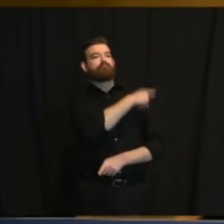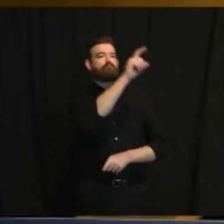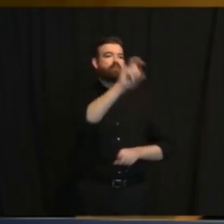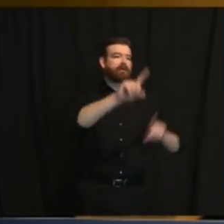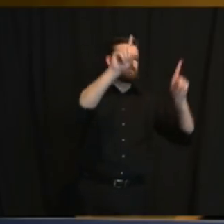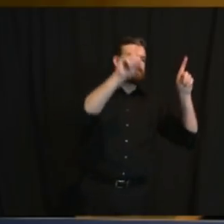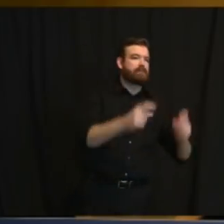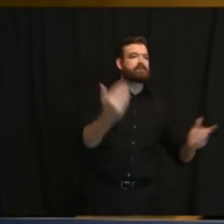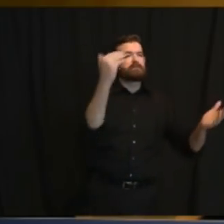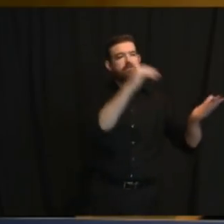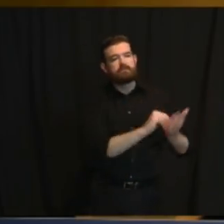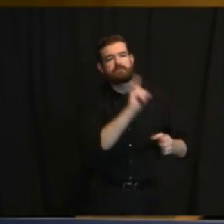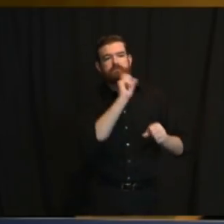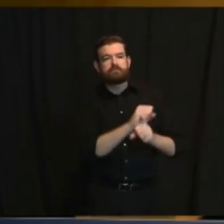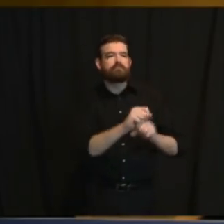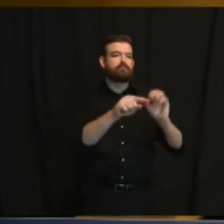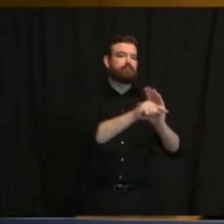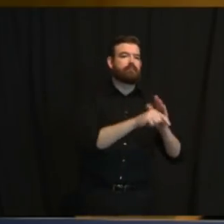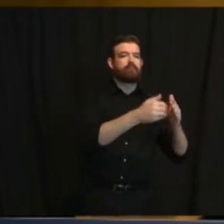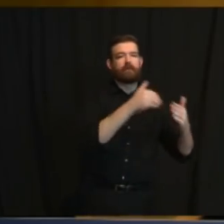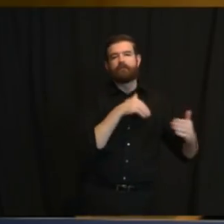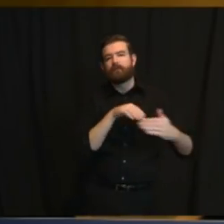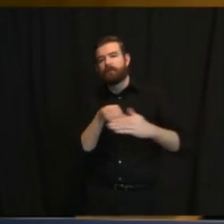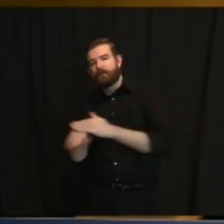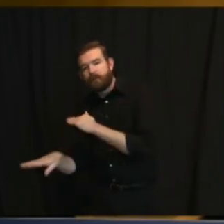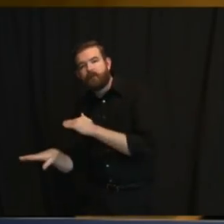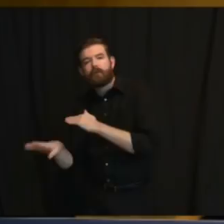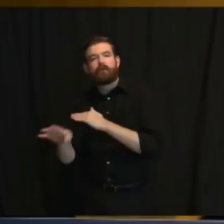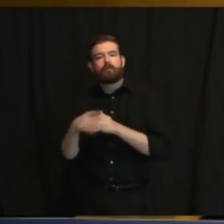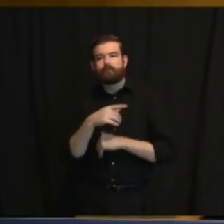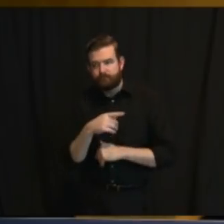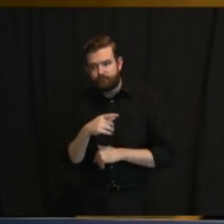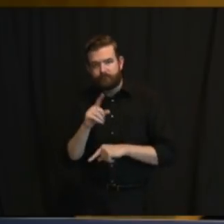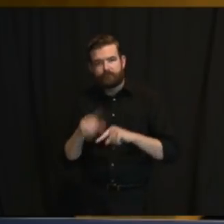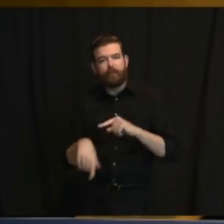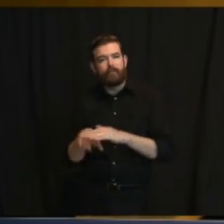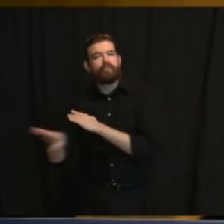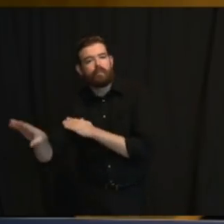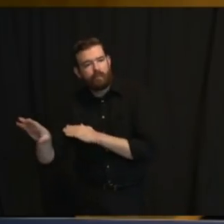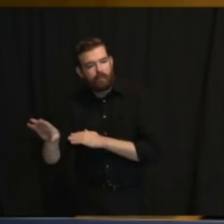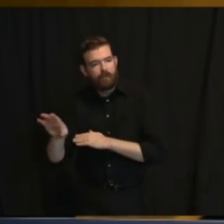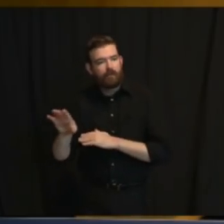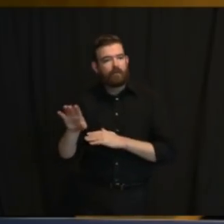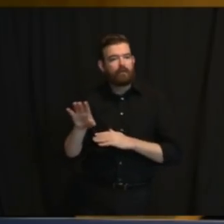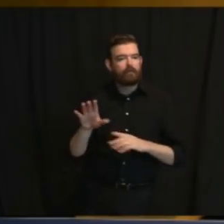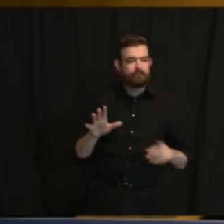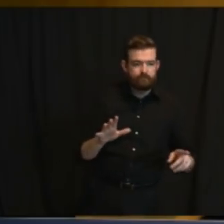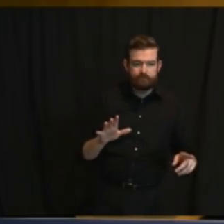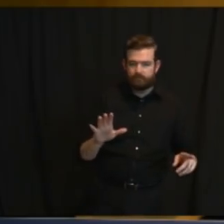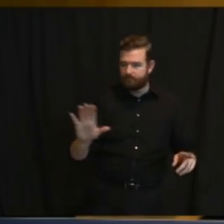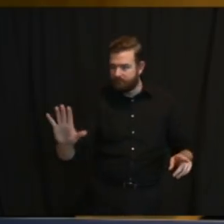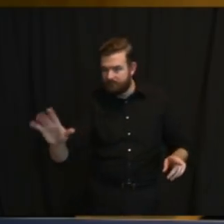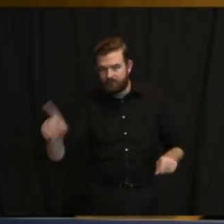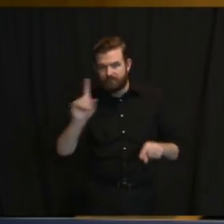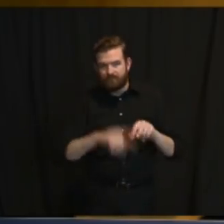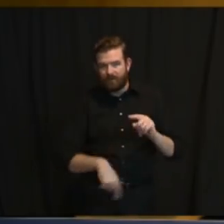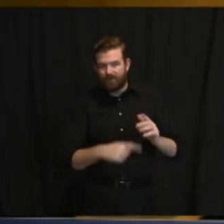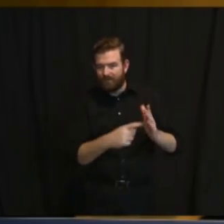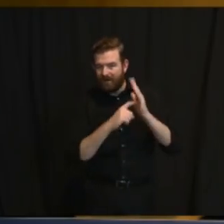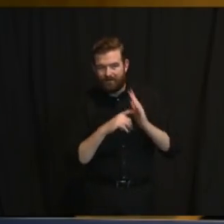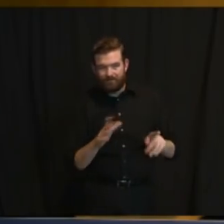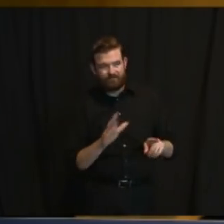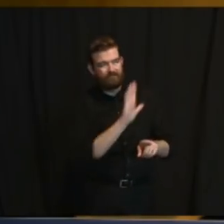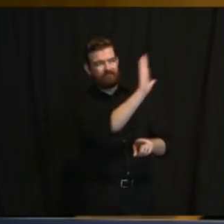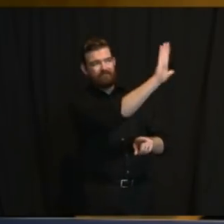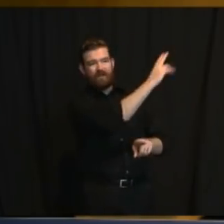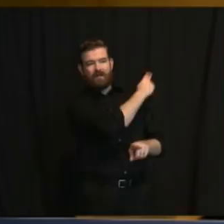the resident was allowed back into their room. We said you really can't require that. That's a medical decision that would be